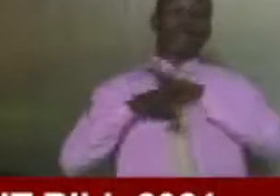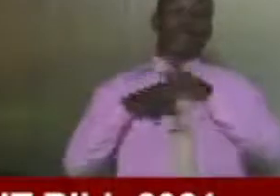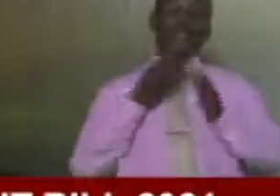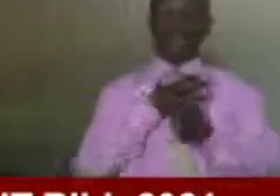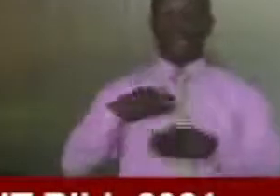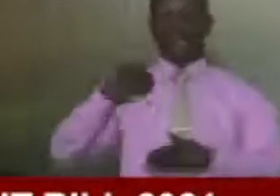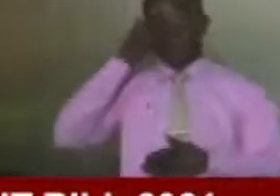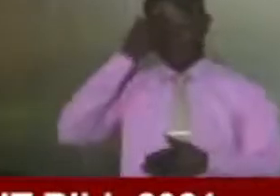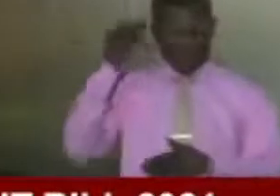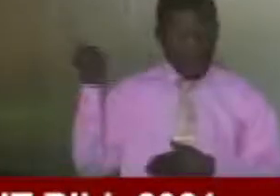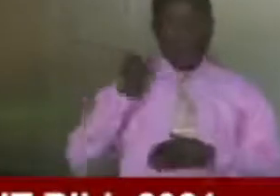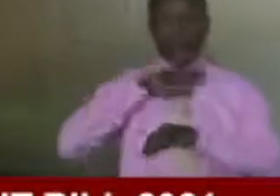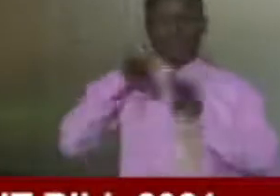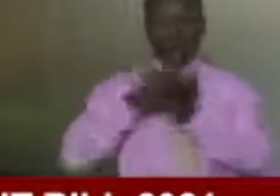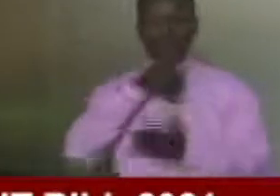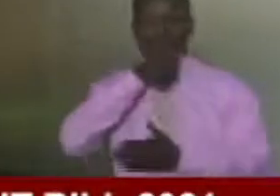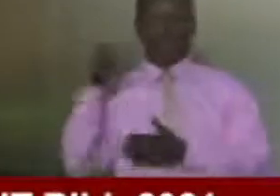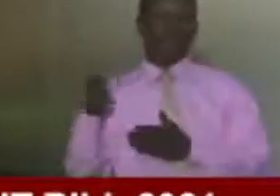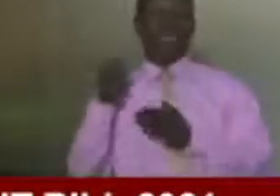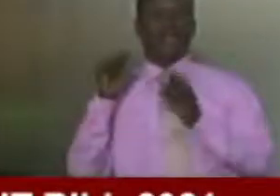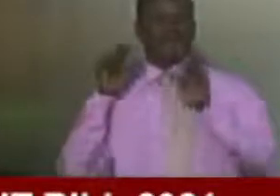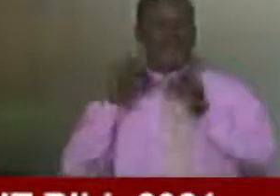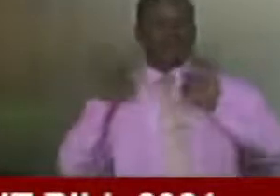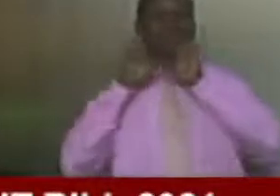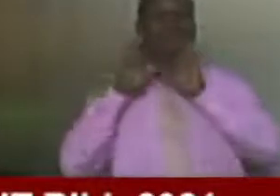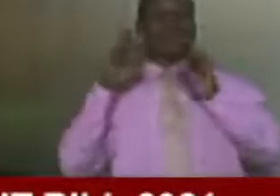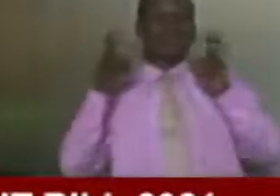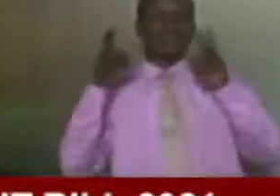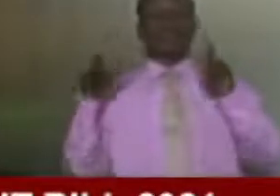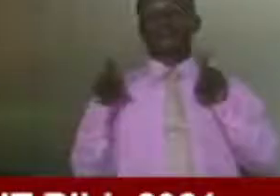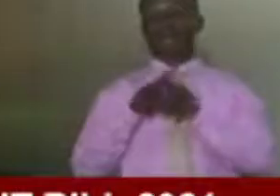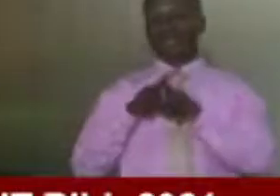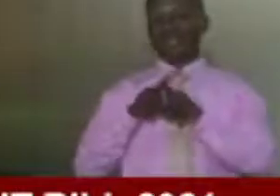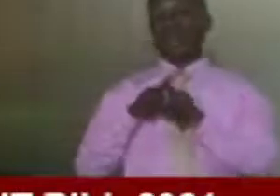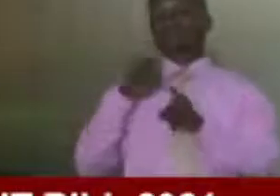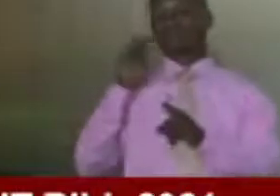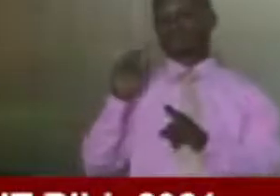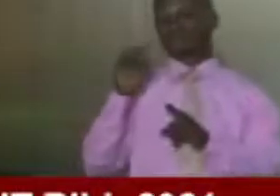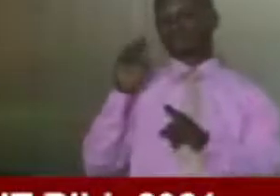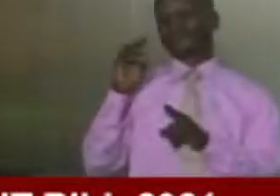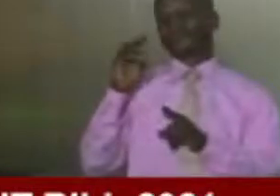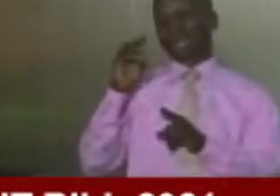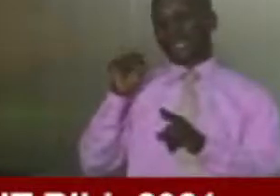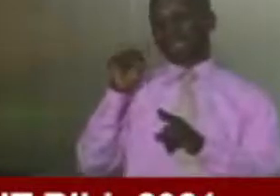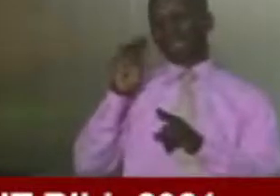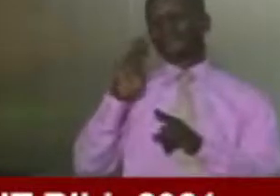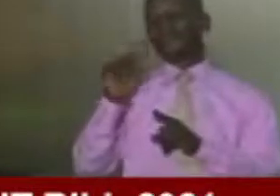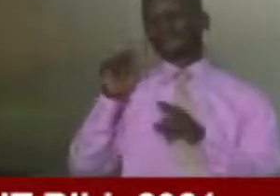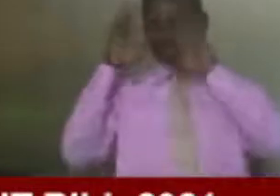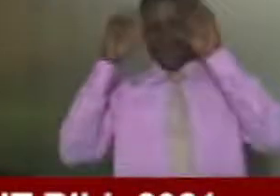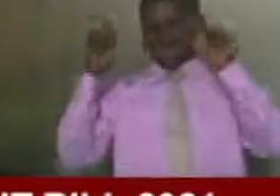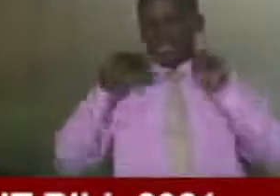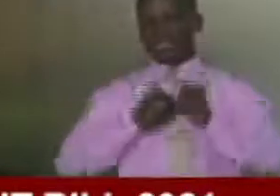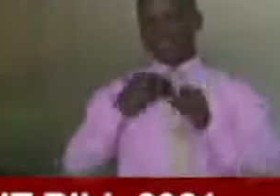forget all the other benefits, like the NBA president has outlined